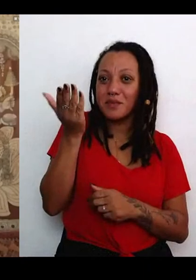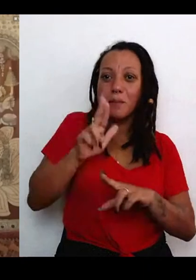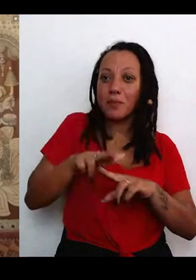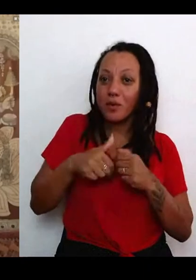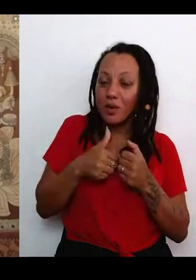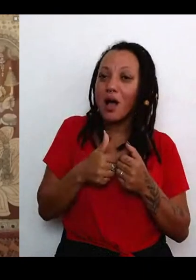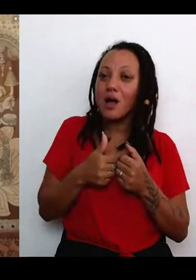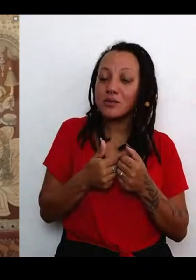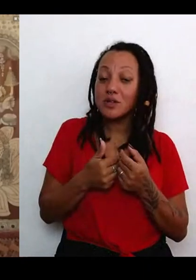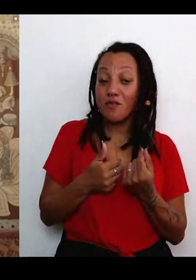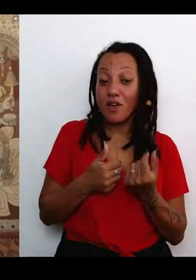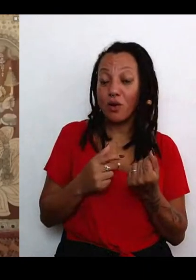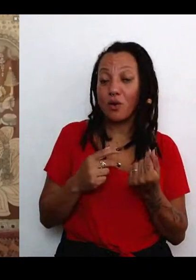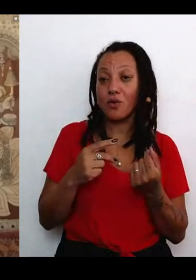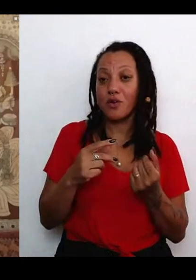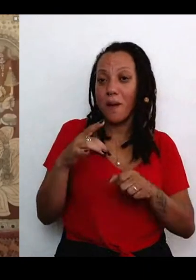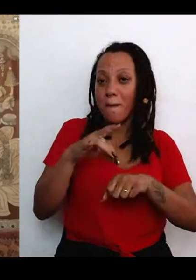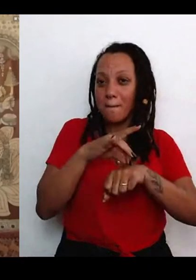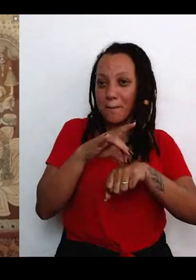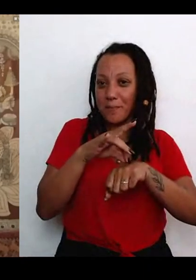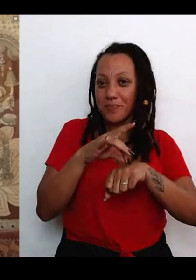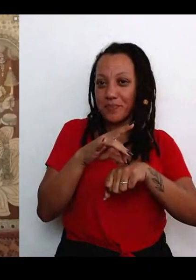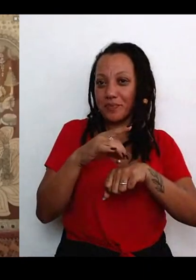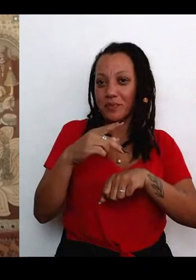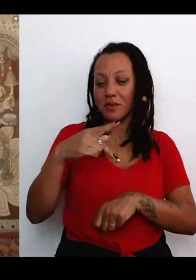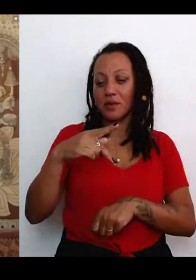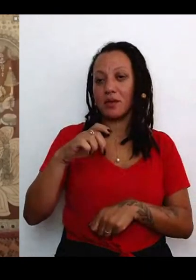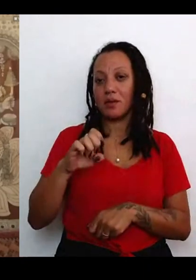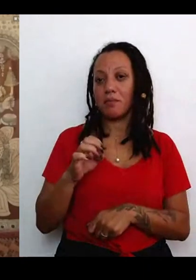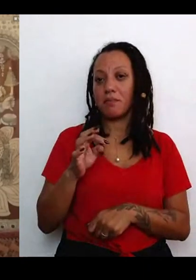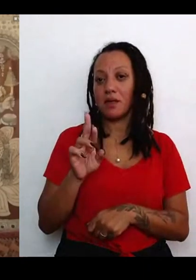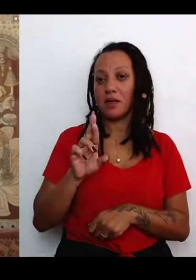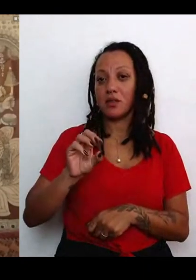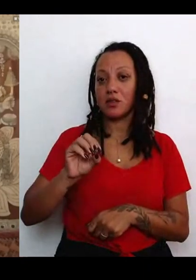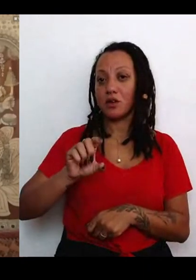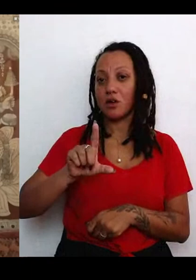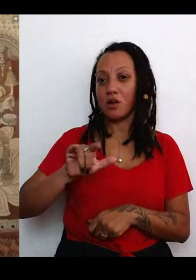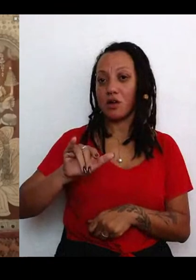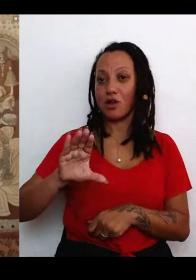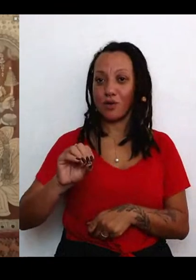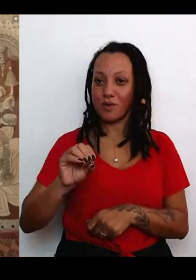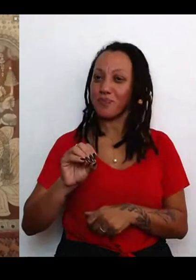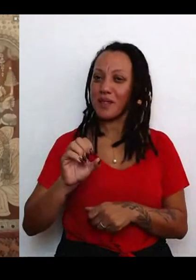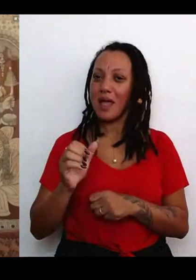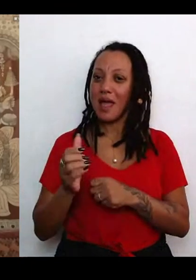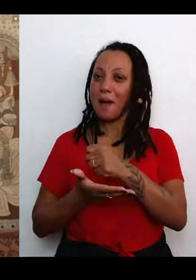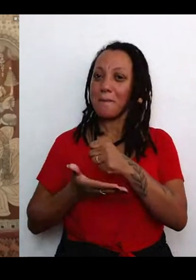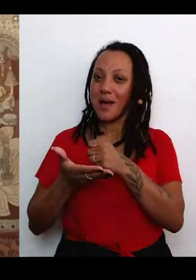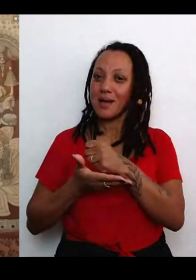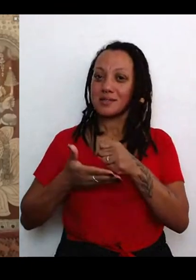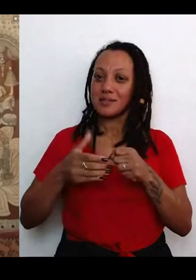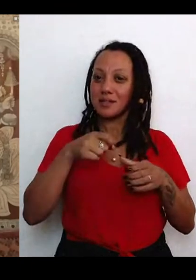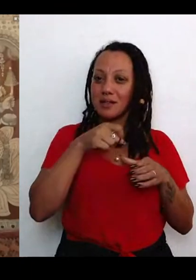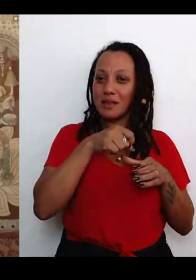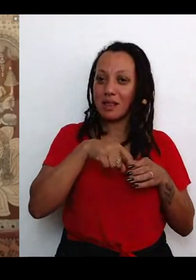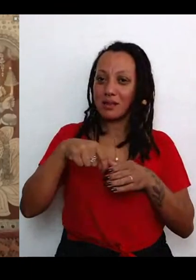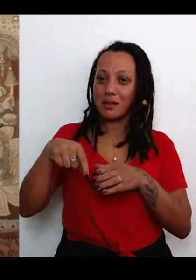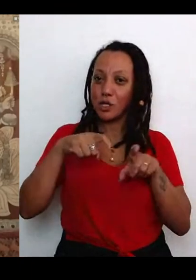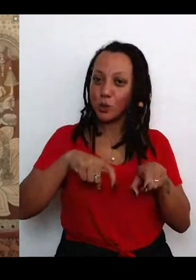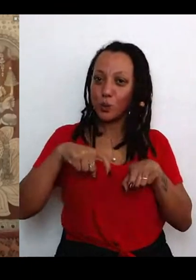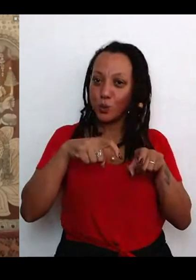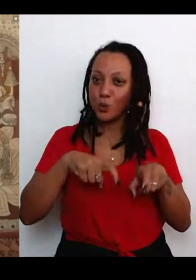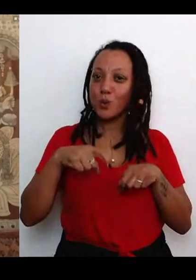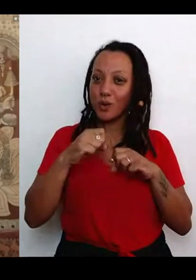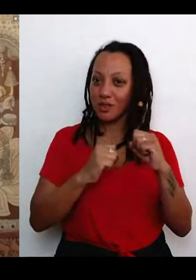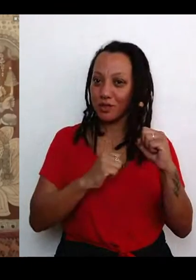agriculture then you're going to have even more ecological problems as well as